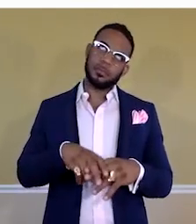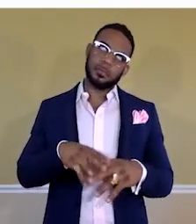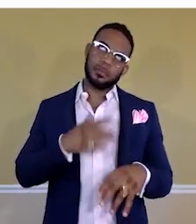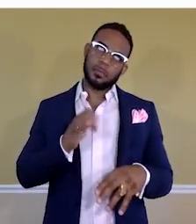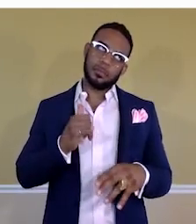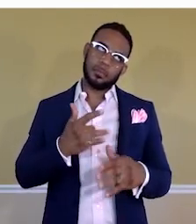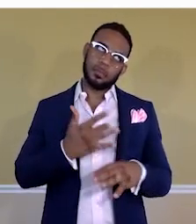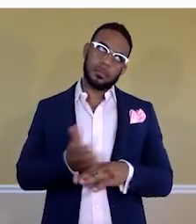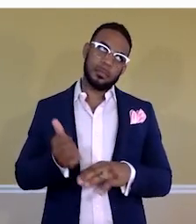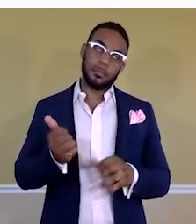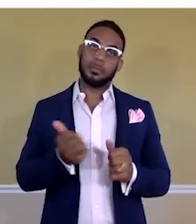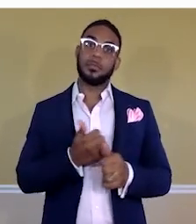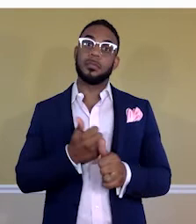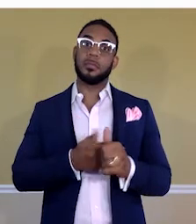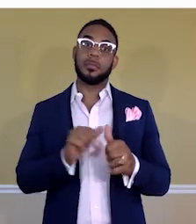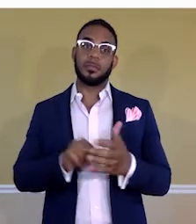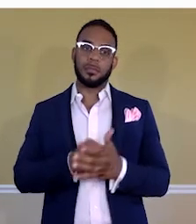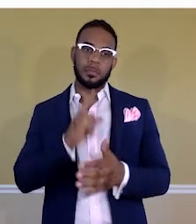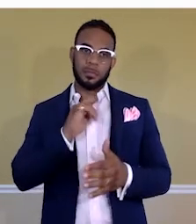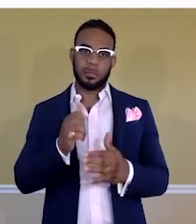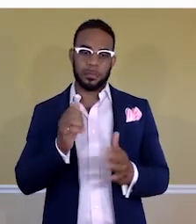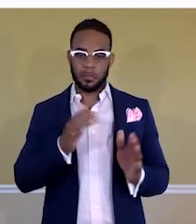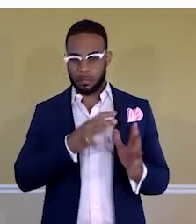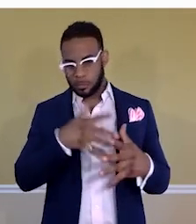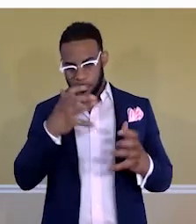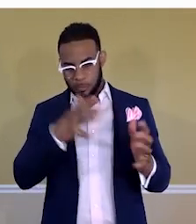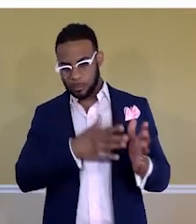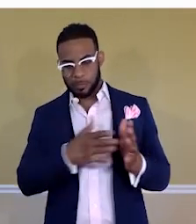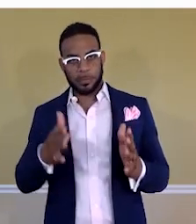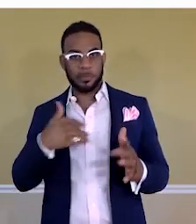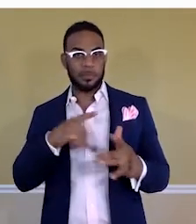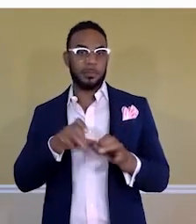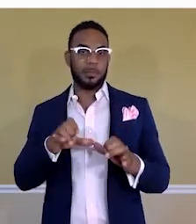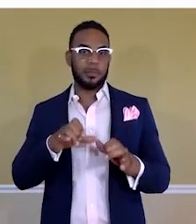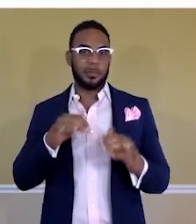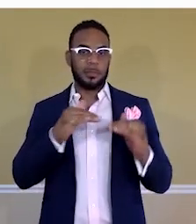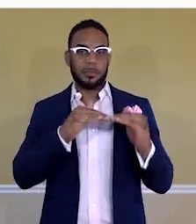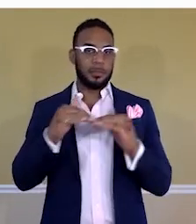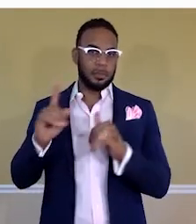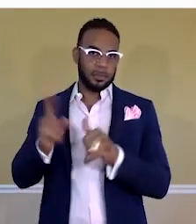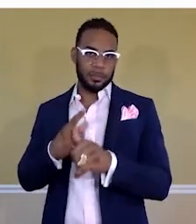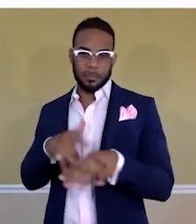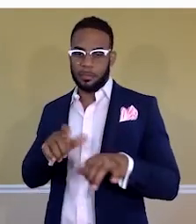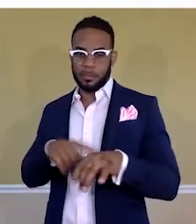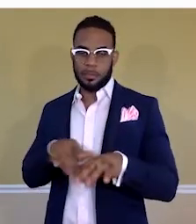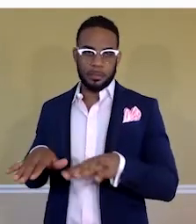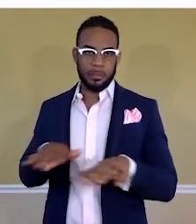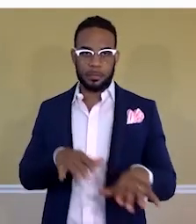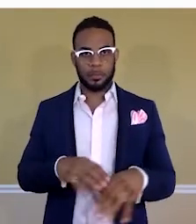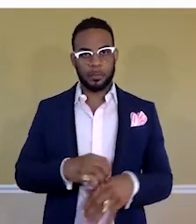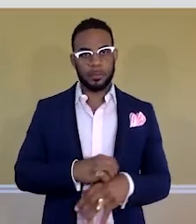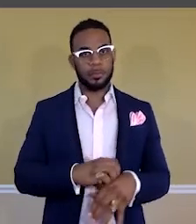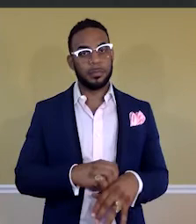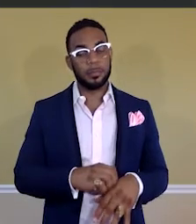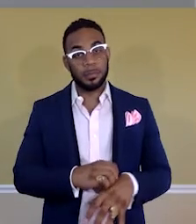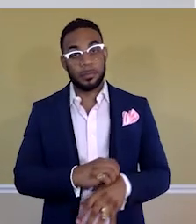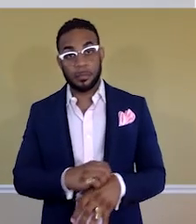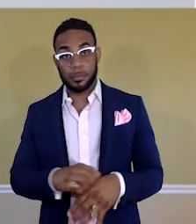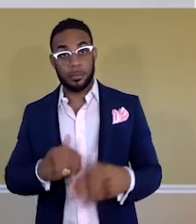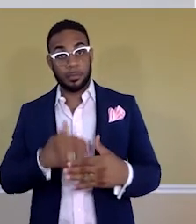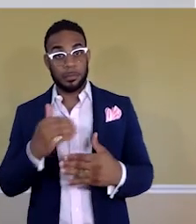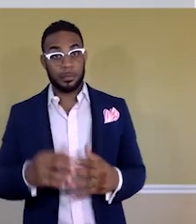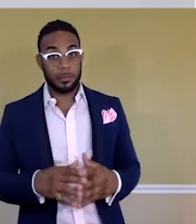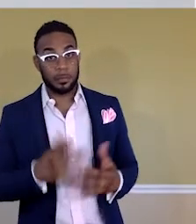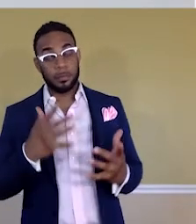like just write out every page. It can be really monotonous. So I just do evens first and take my time.